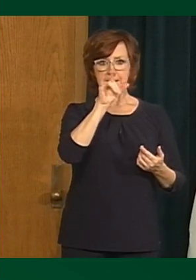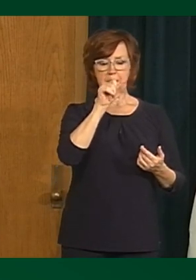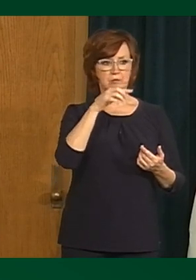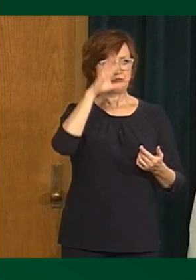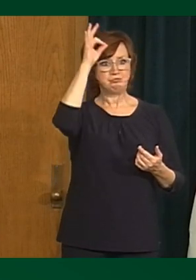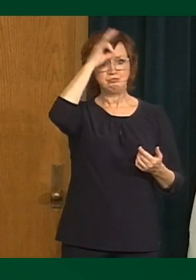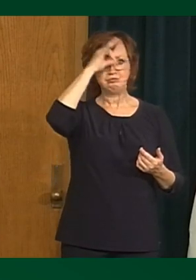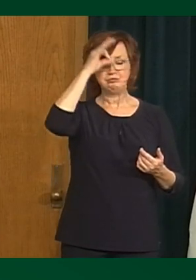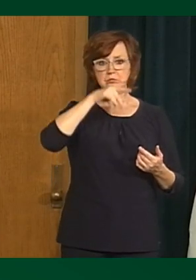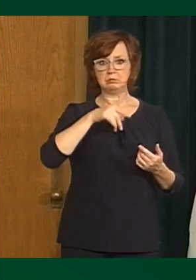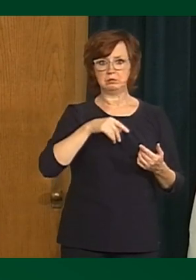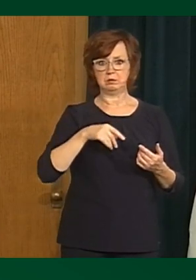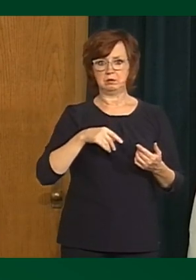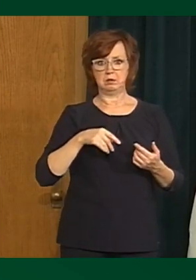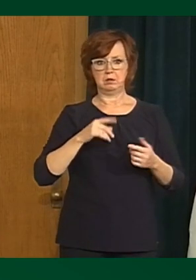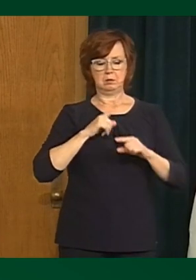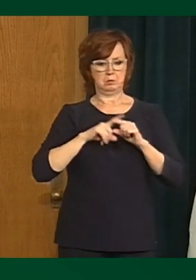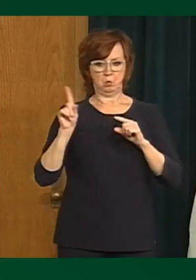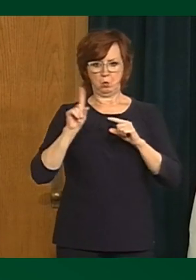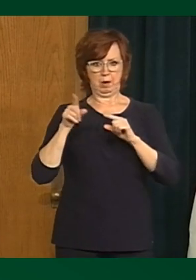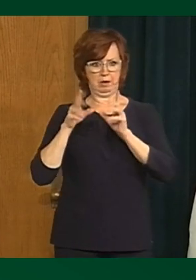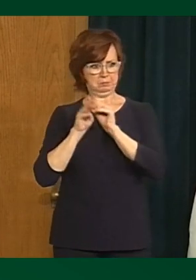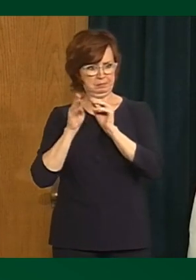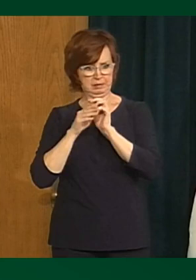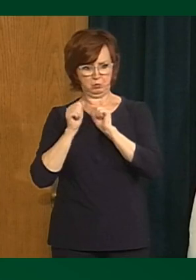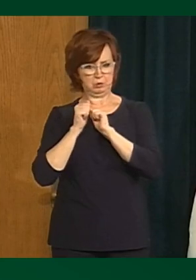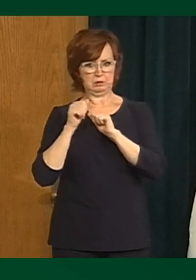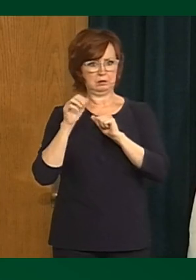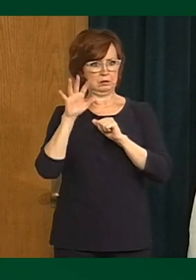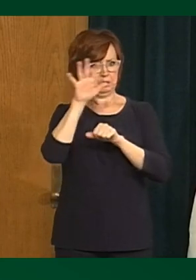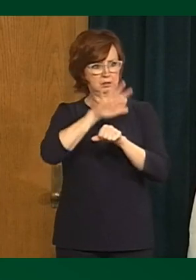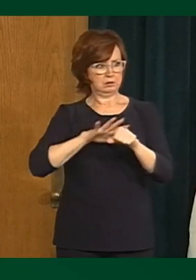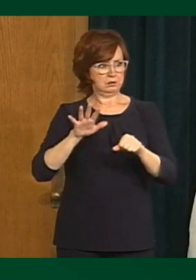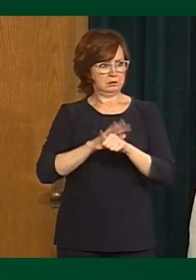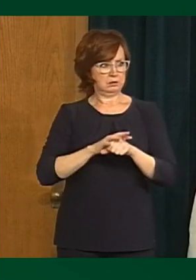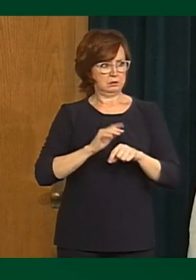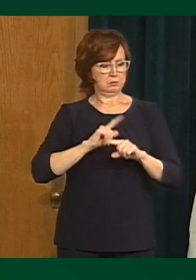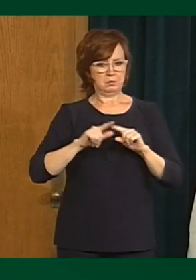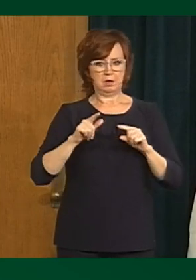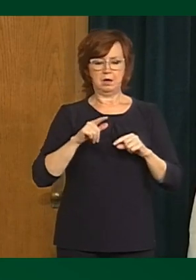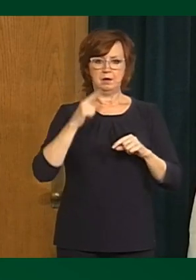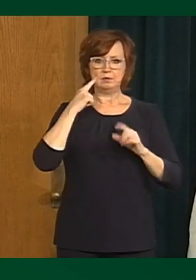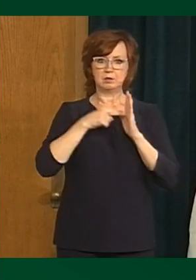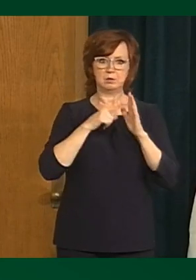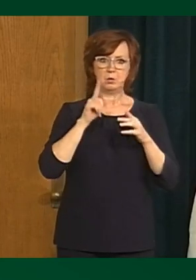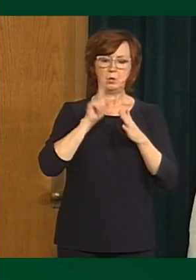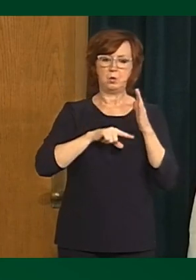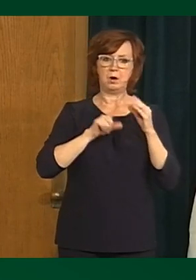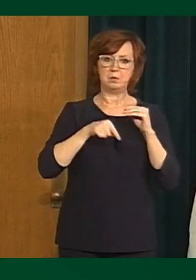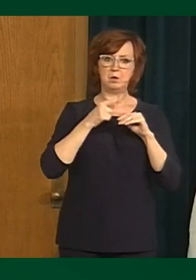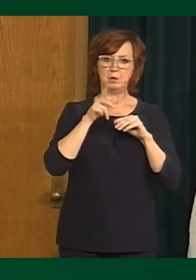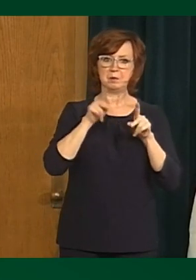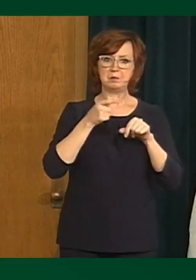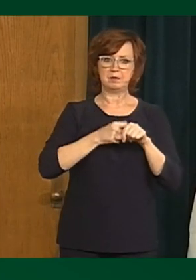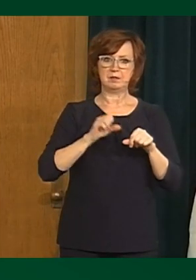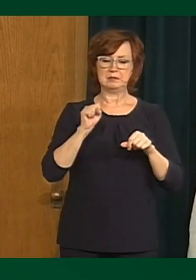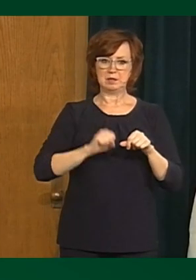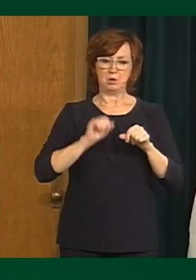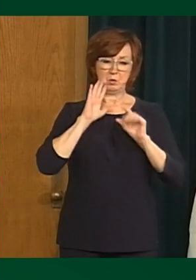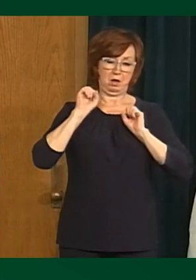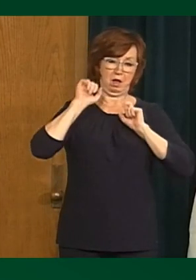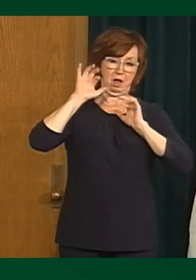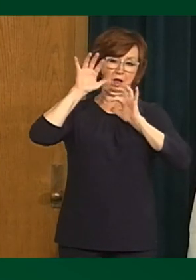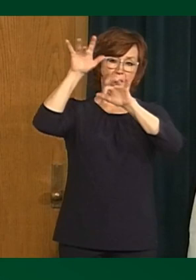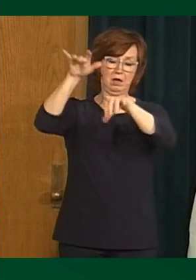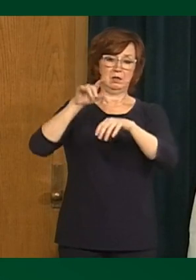this could lead to a rush of people from the south returning to cottages, entering that community. I would suspect there